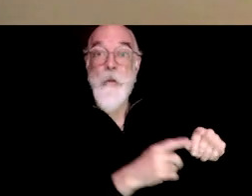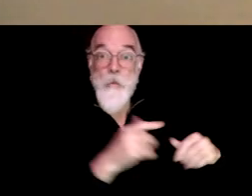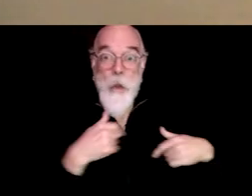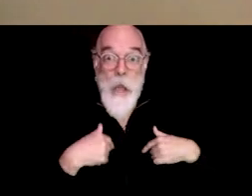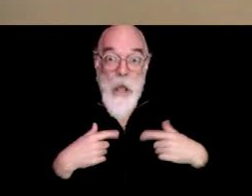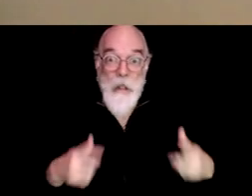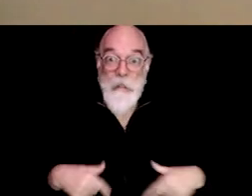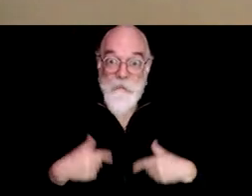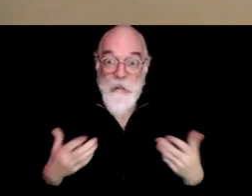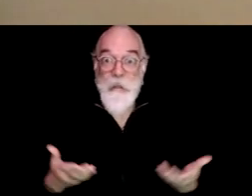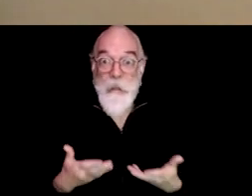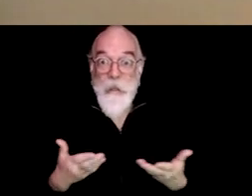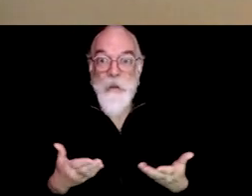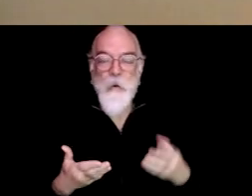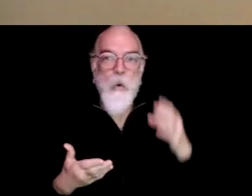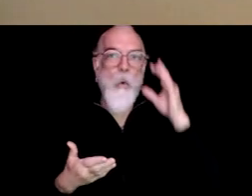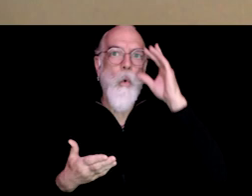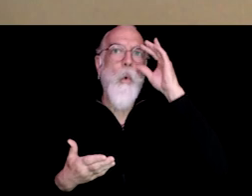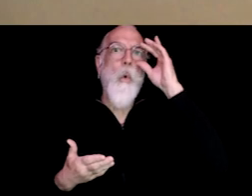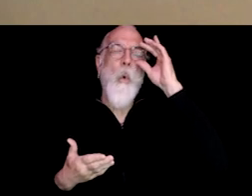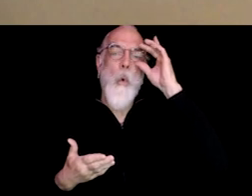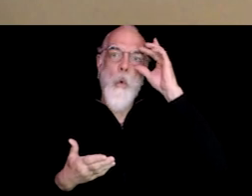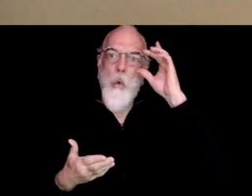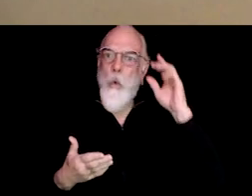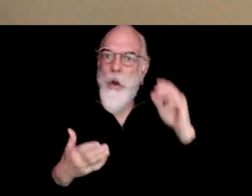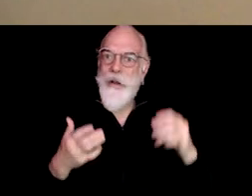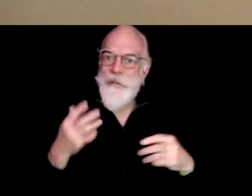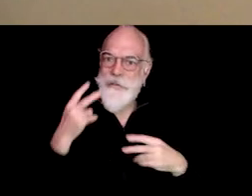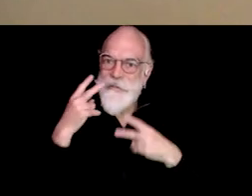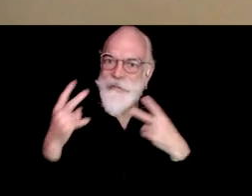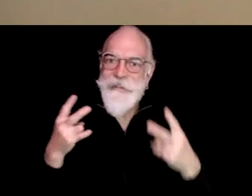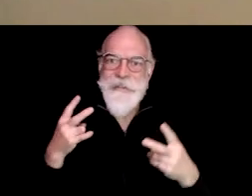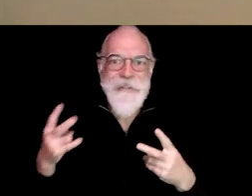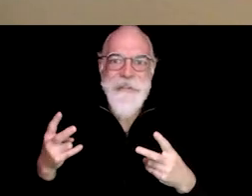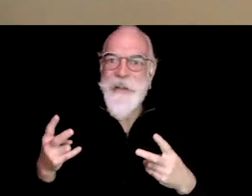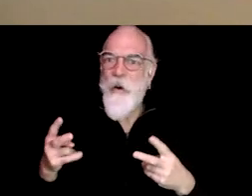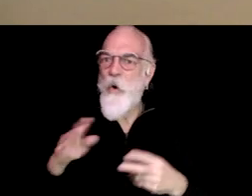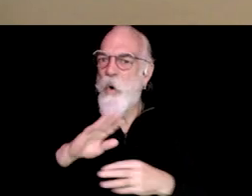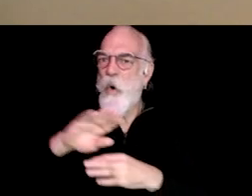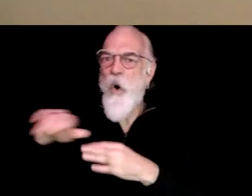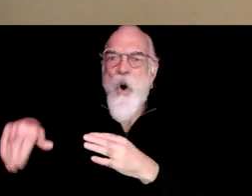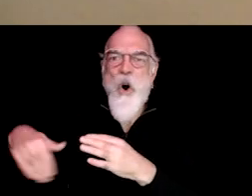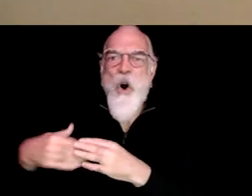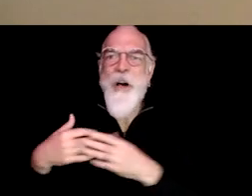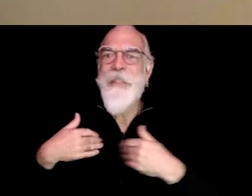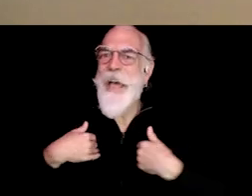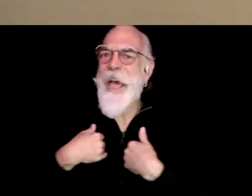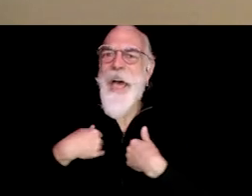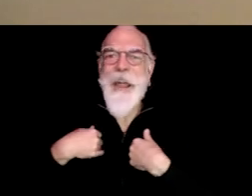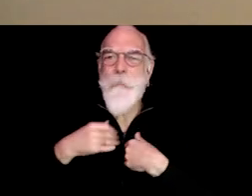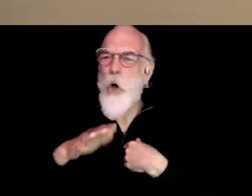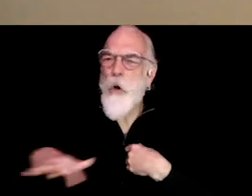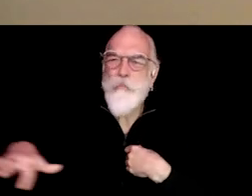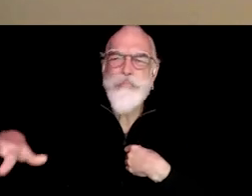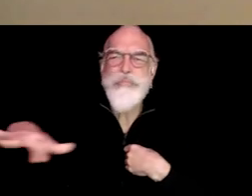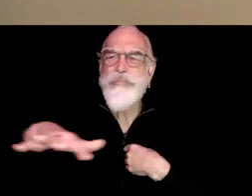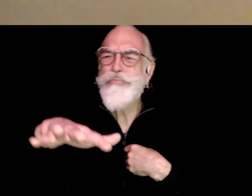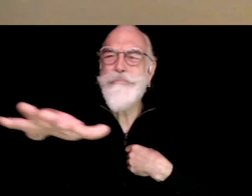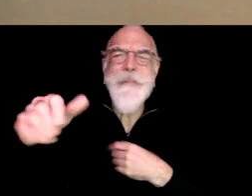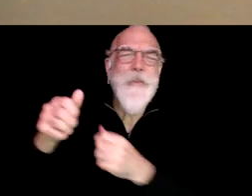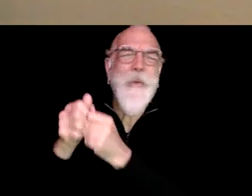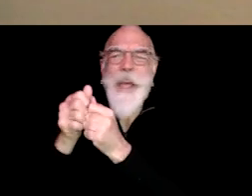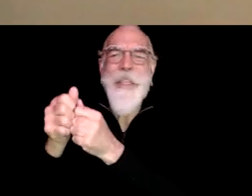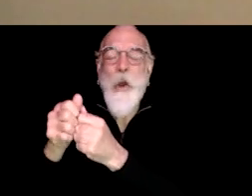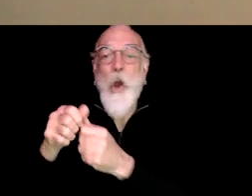how all of the animals can be together in a pasture. The wild turkey, the